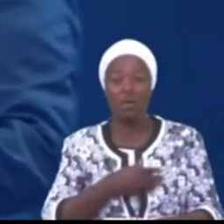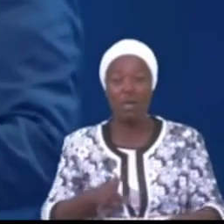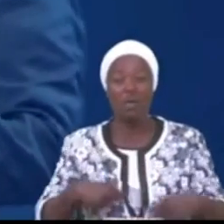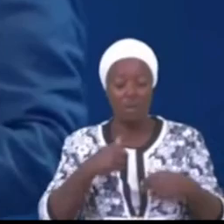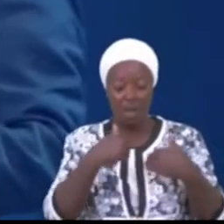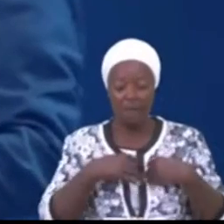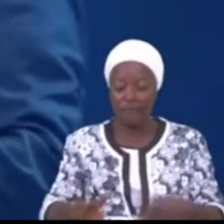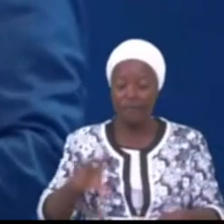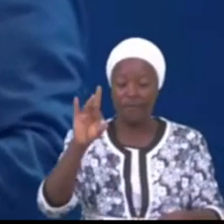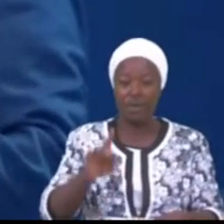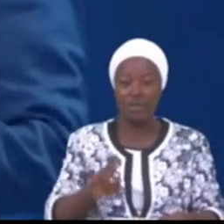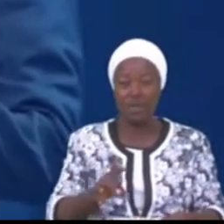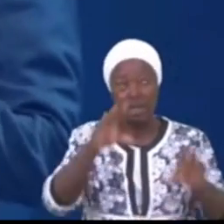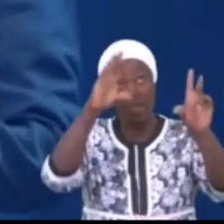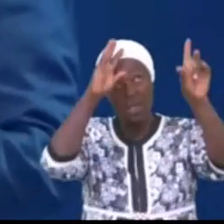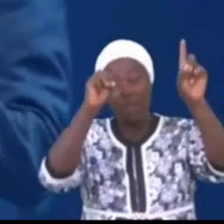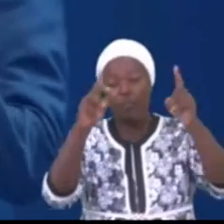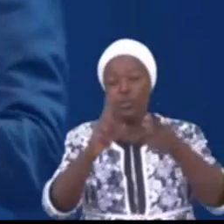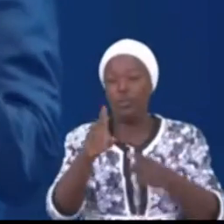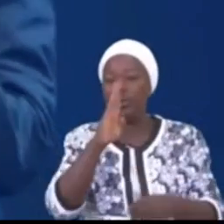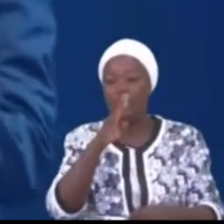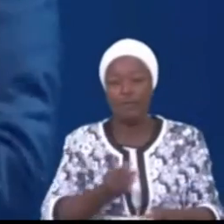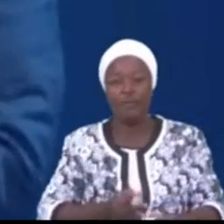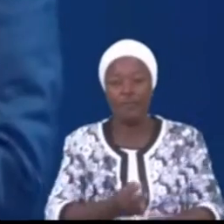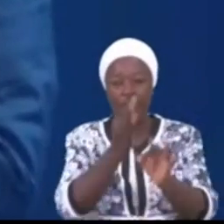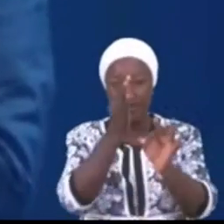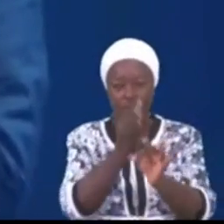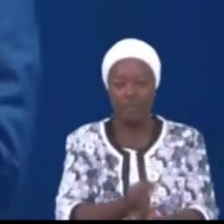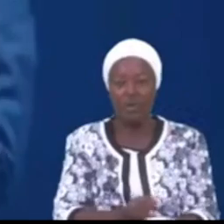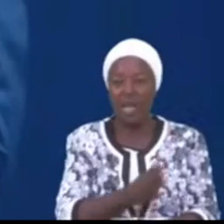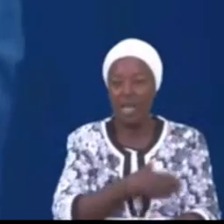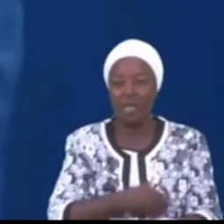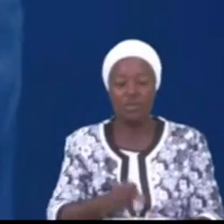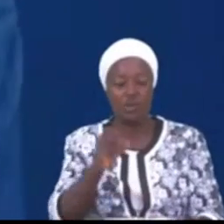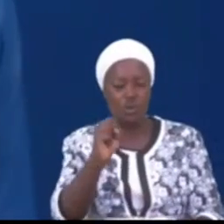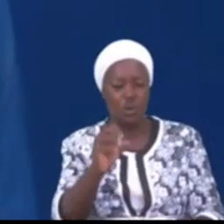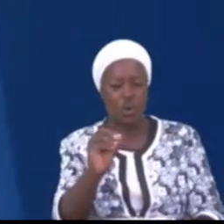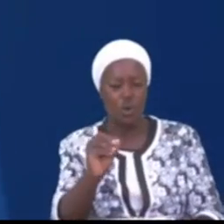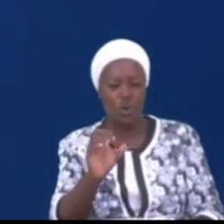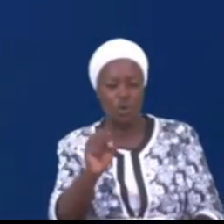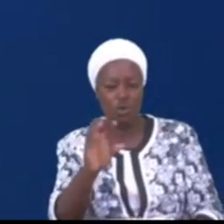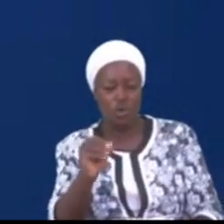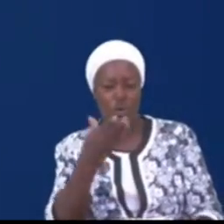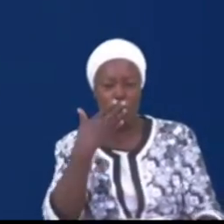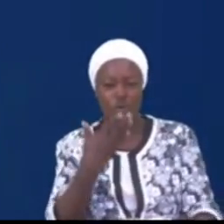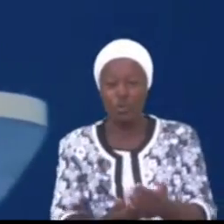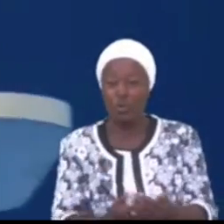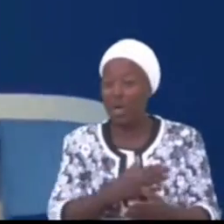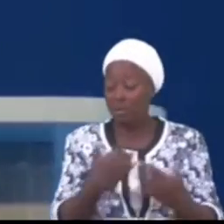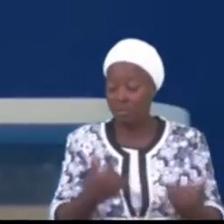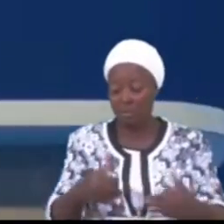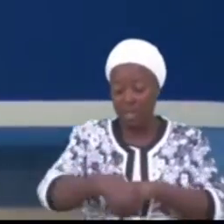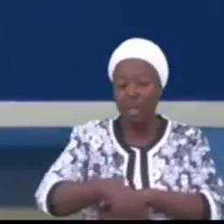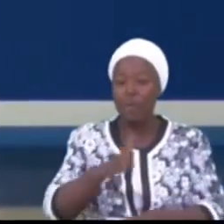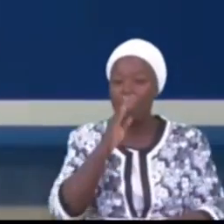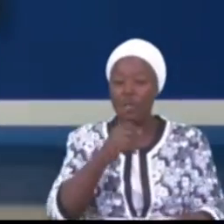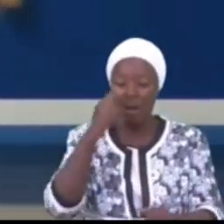be faithful and to be so, so good. And tonight, being the last